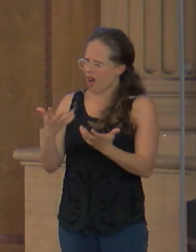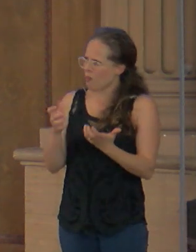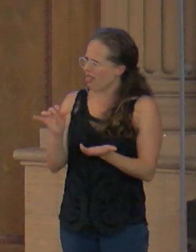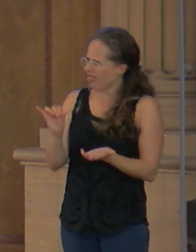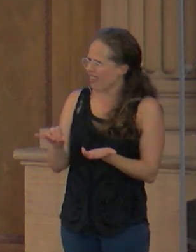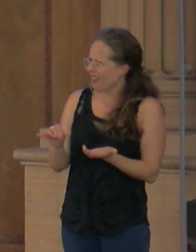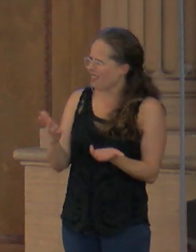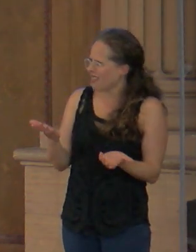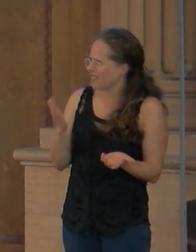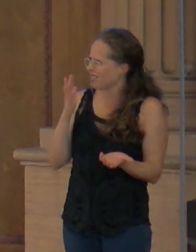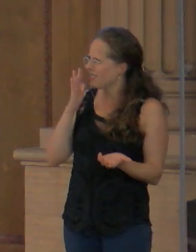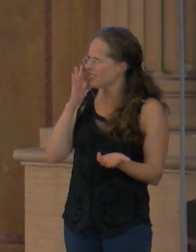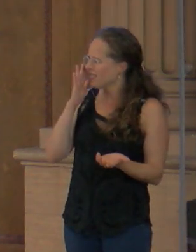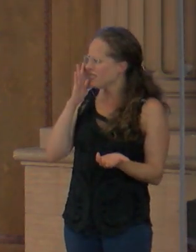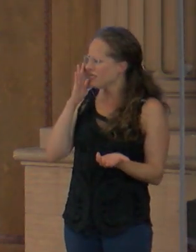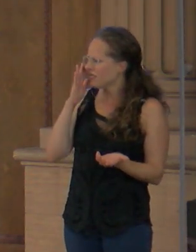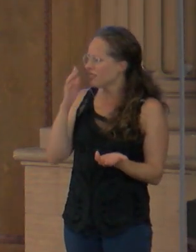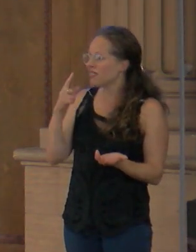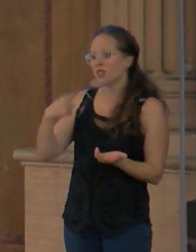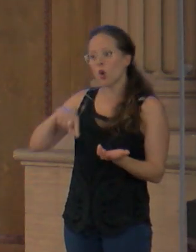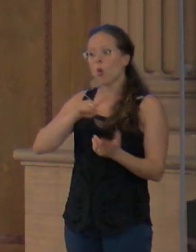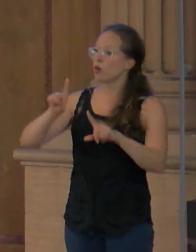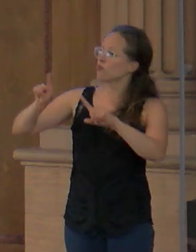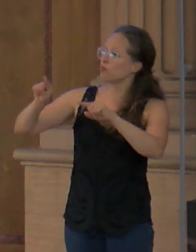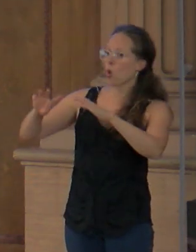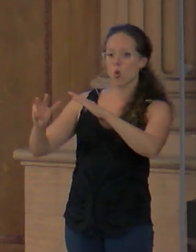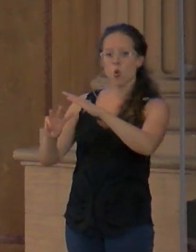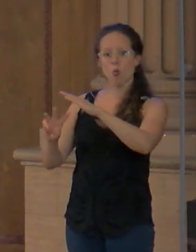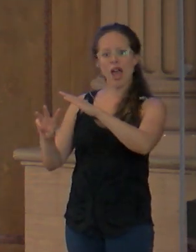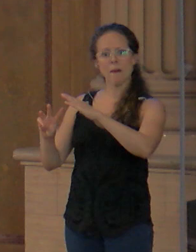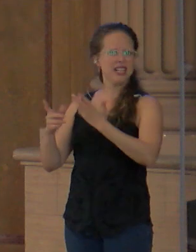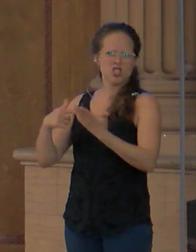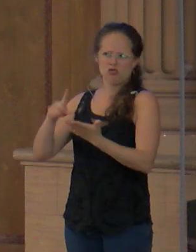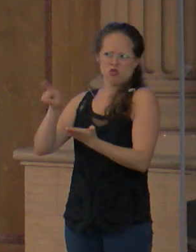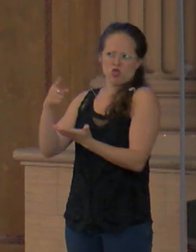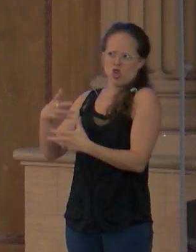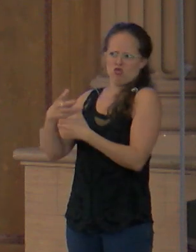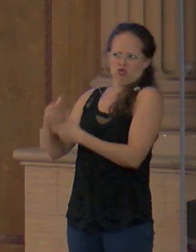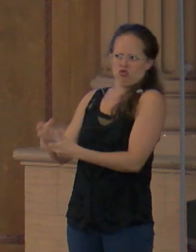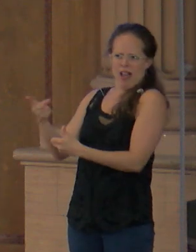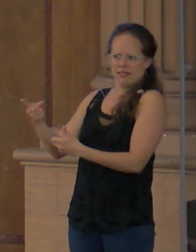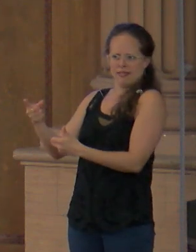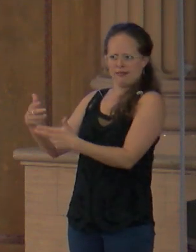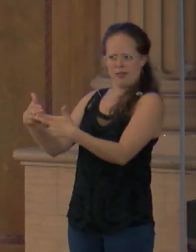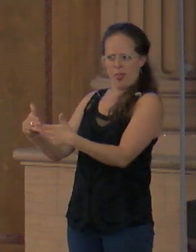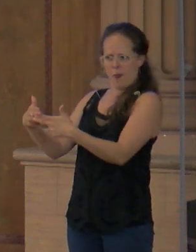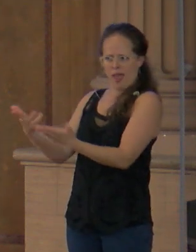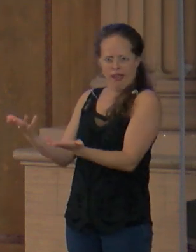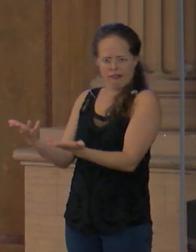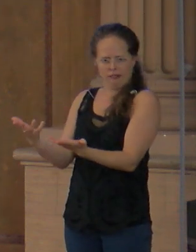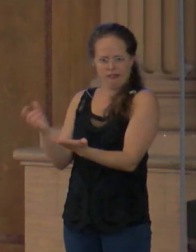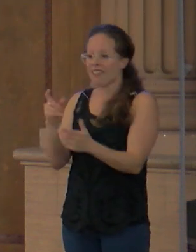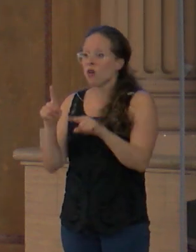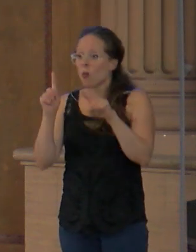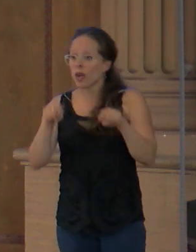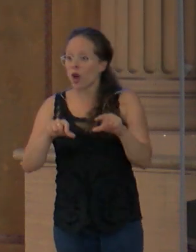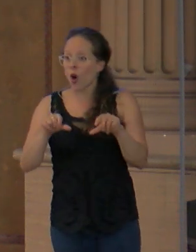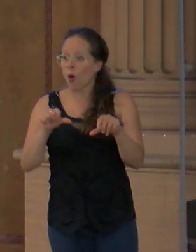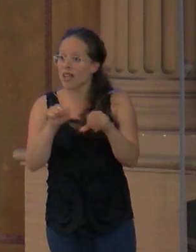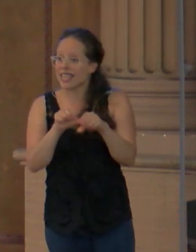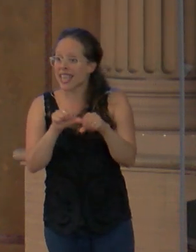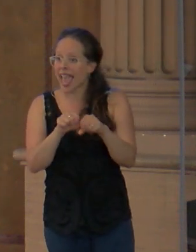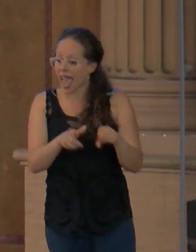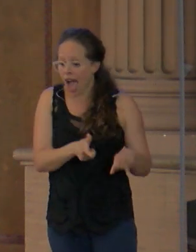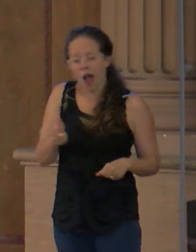take for granted that the scales at Wegmans are accurate. We take for granted that the meter on the gas pump is telling us honestly how much gas it's putting into our car. We're